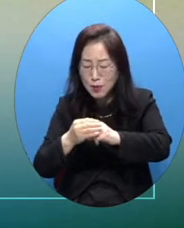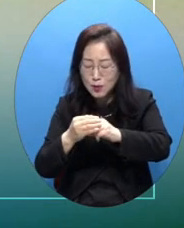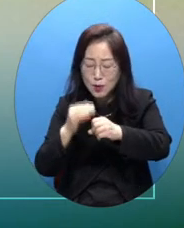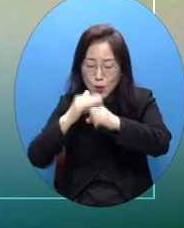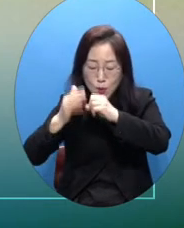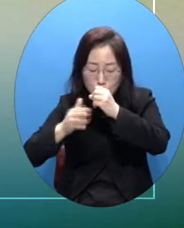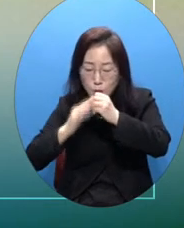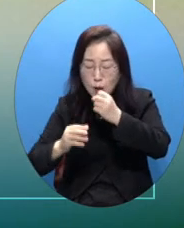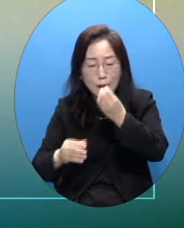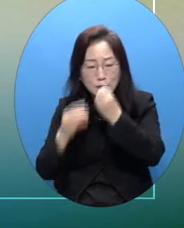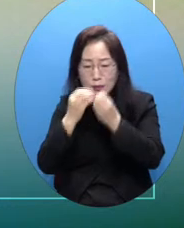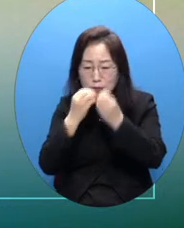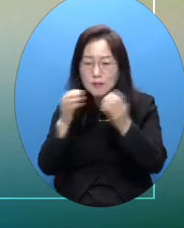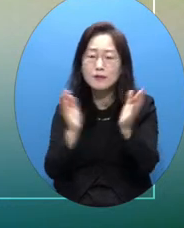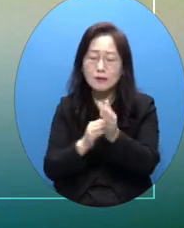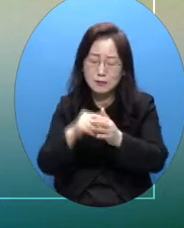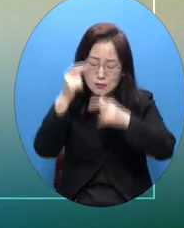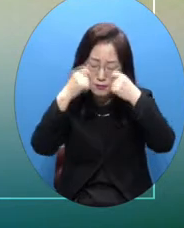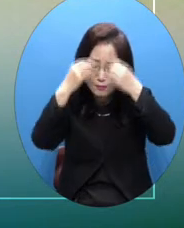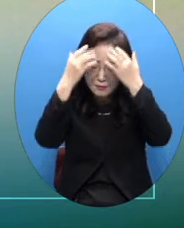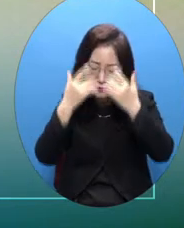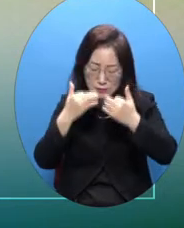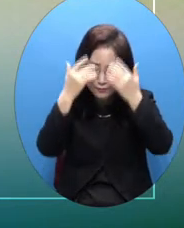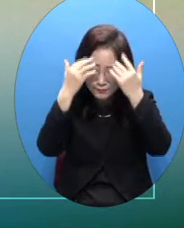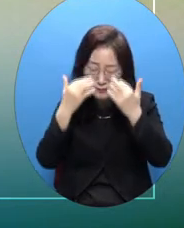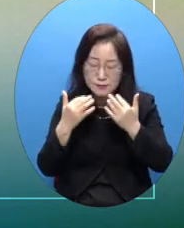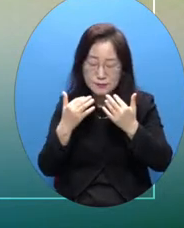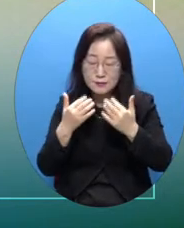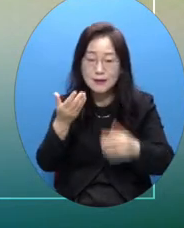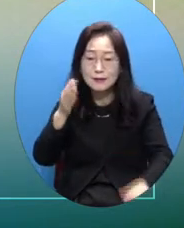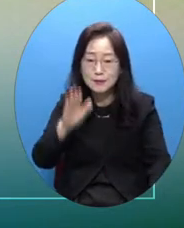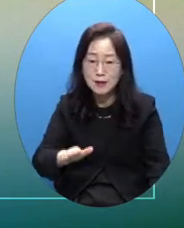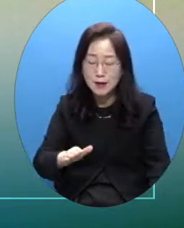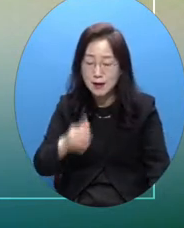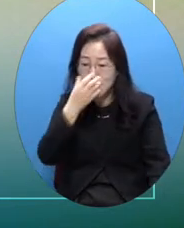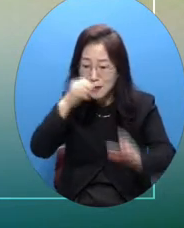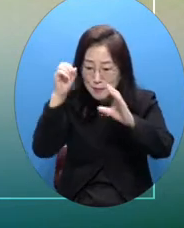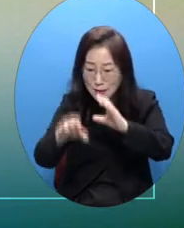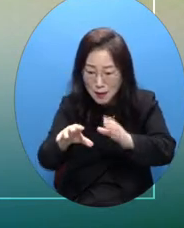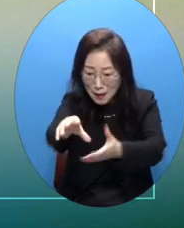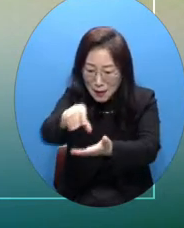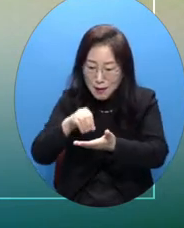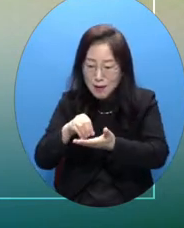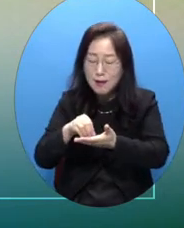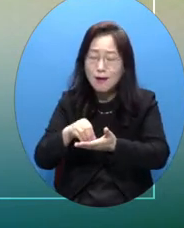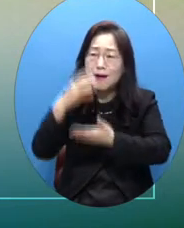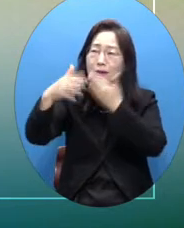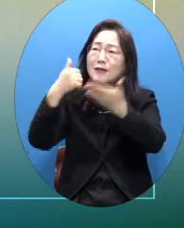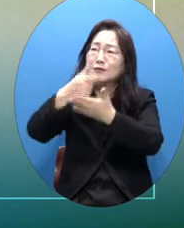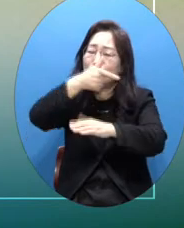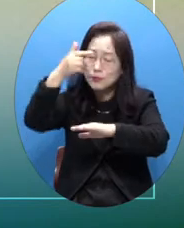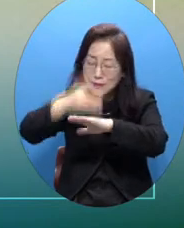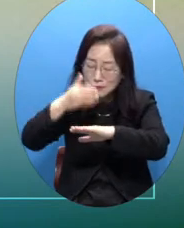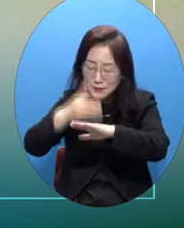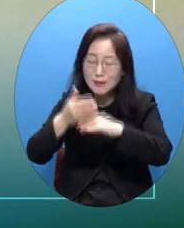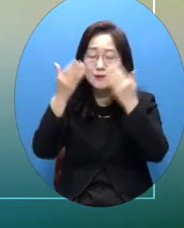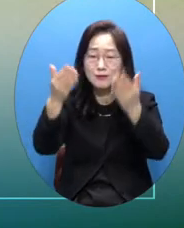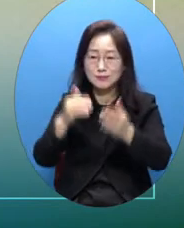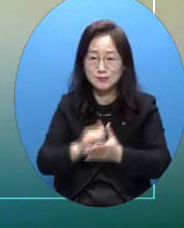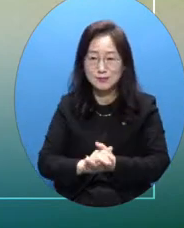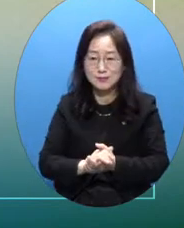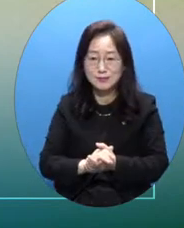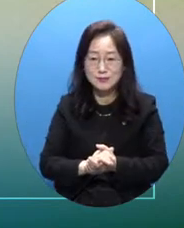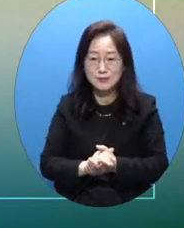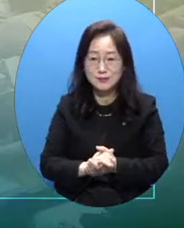and when I was passing through a trash can I found out a bowl a bag of rice I was so hungry that